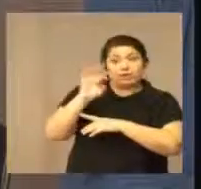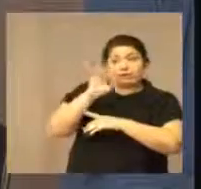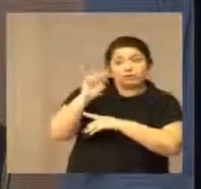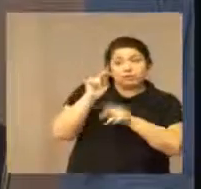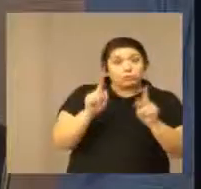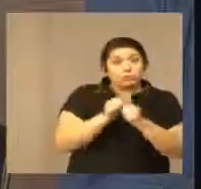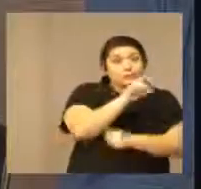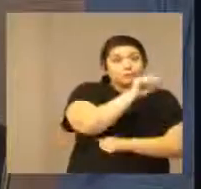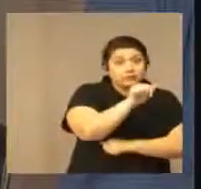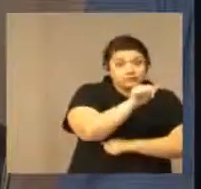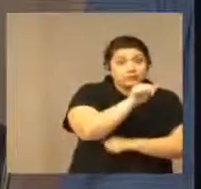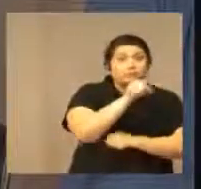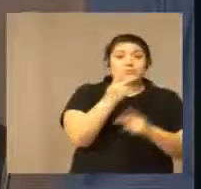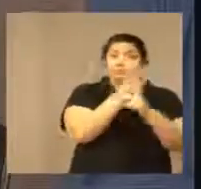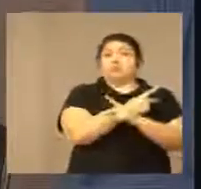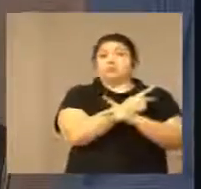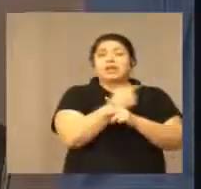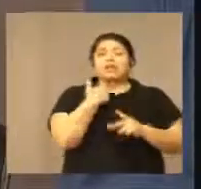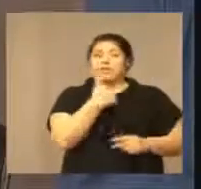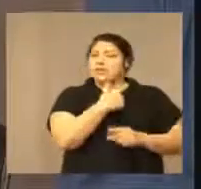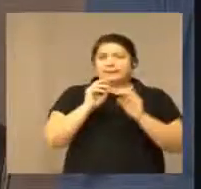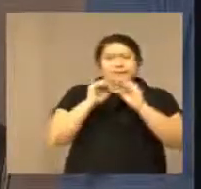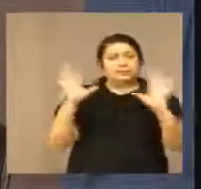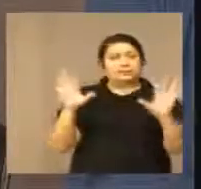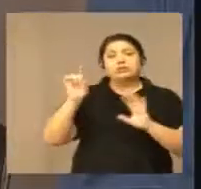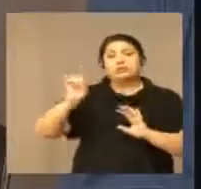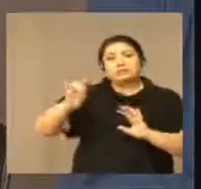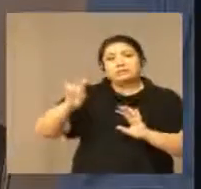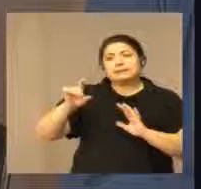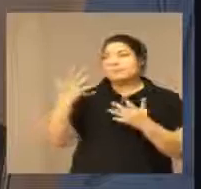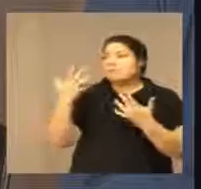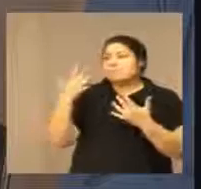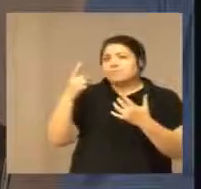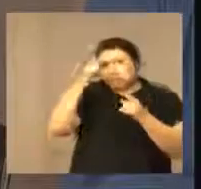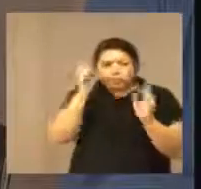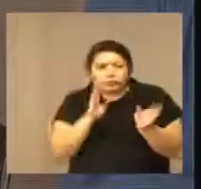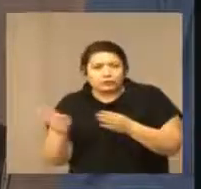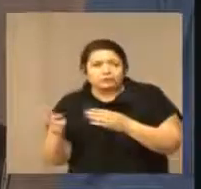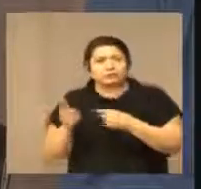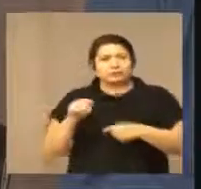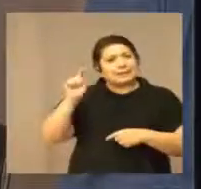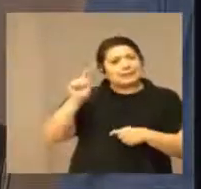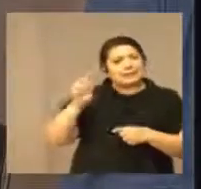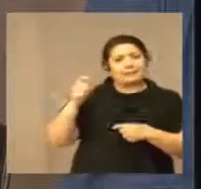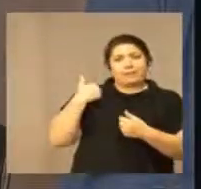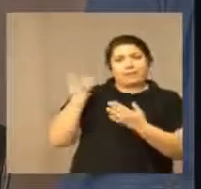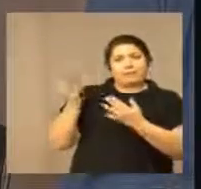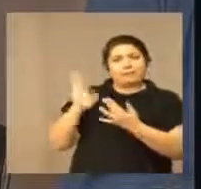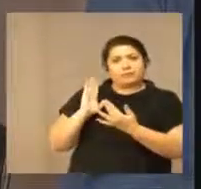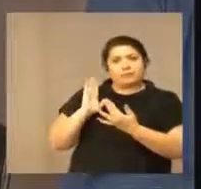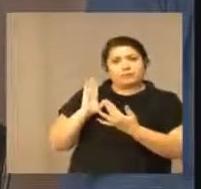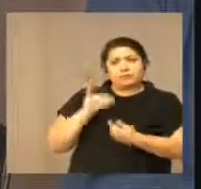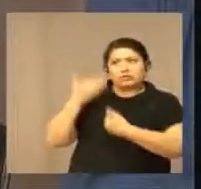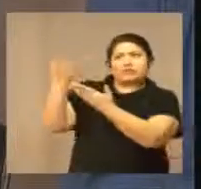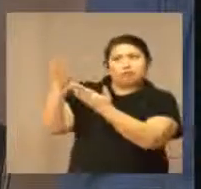disabilities, it is clear that we need some kind of strategy or intervention to address